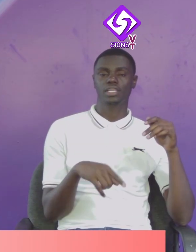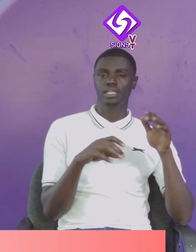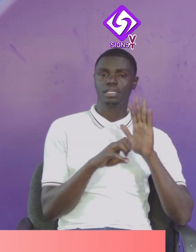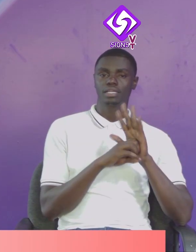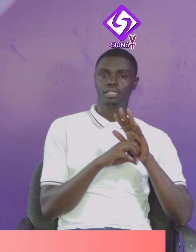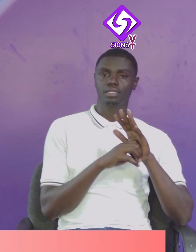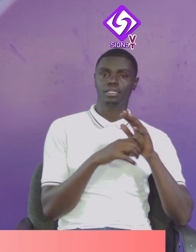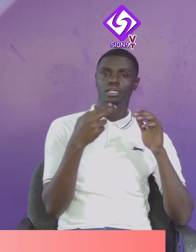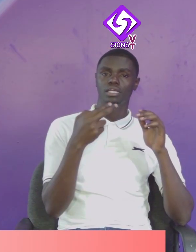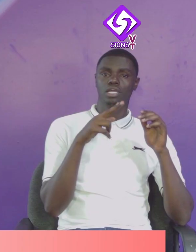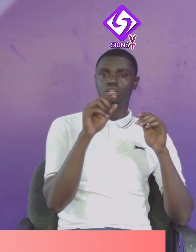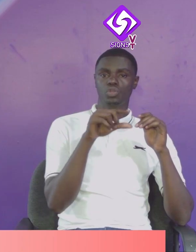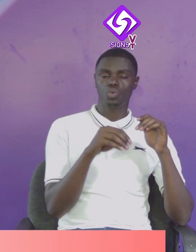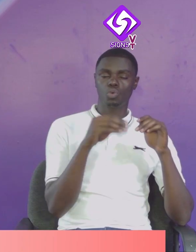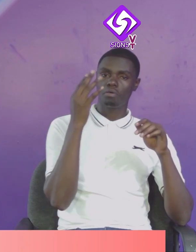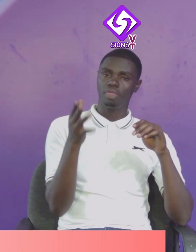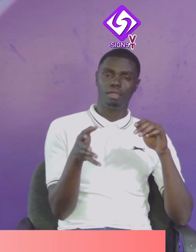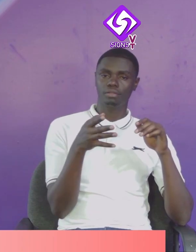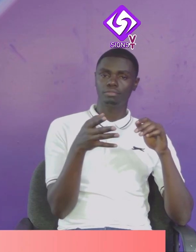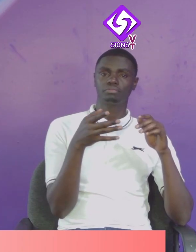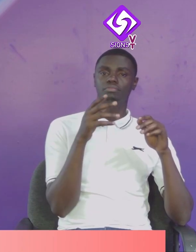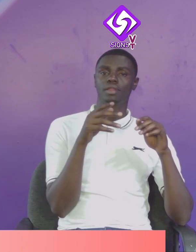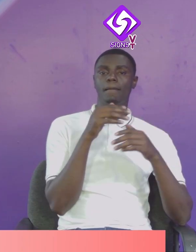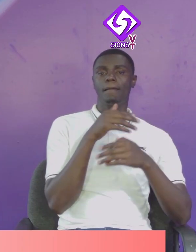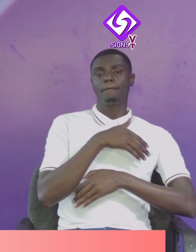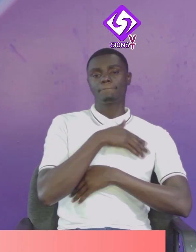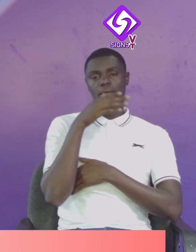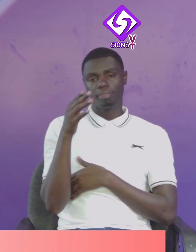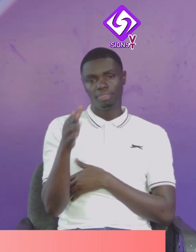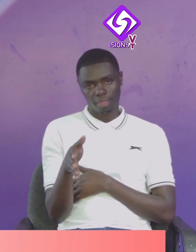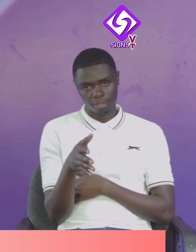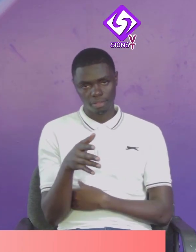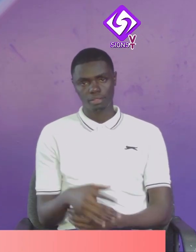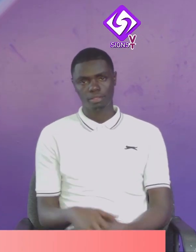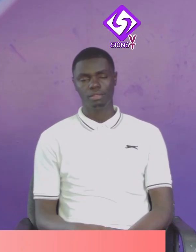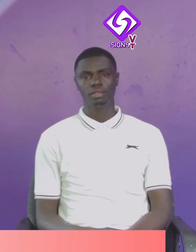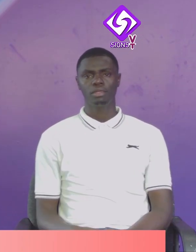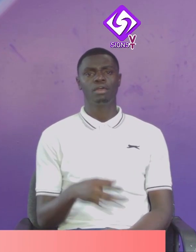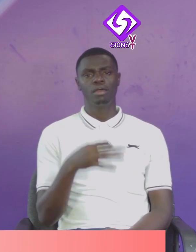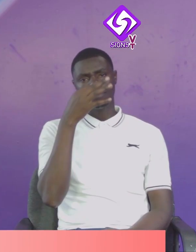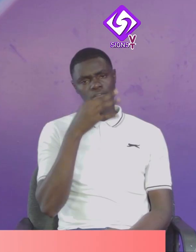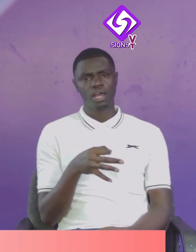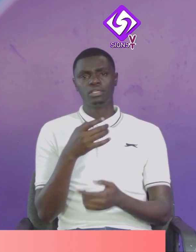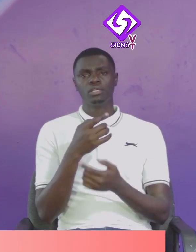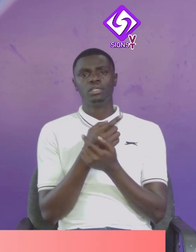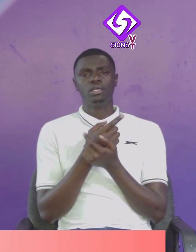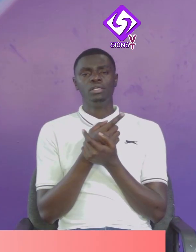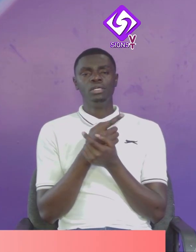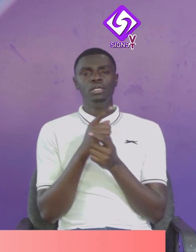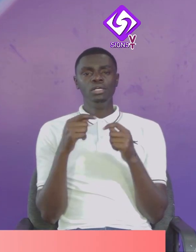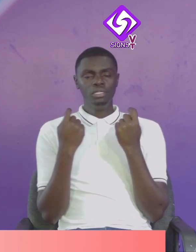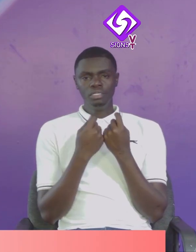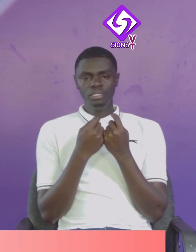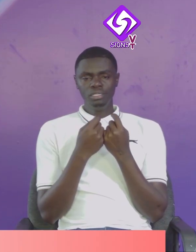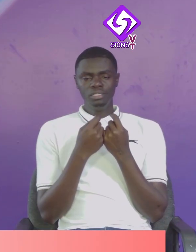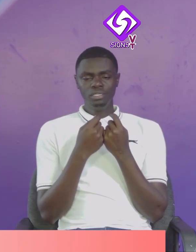of Hugo Ekatike being on the score sheet, Kylian Mbappe as well being on the score sheet. France is one of those teams that I would like